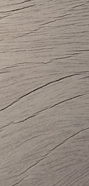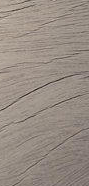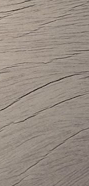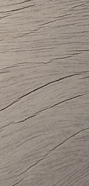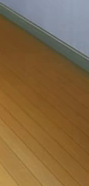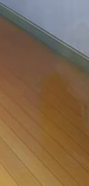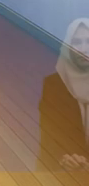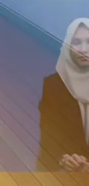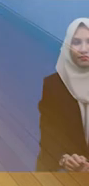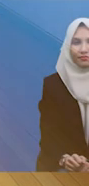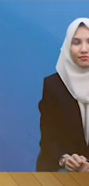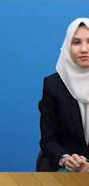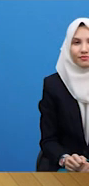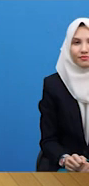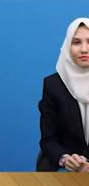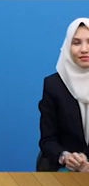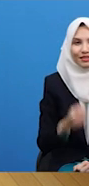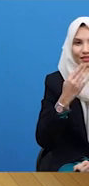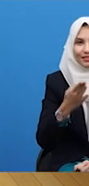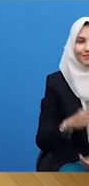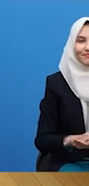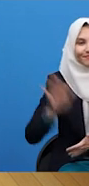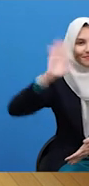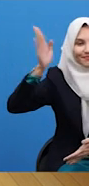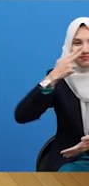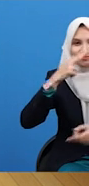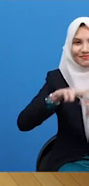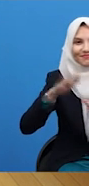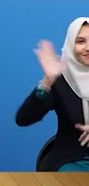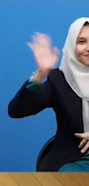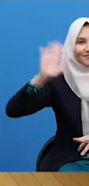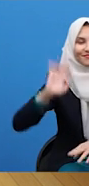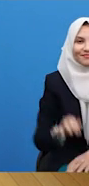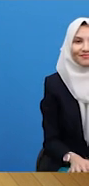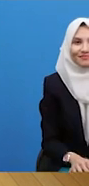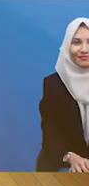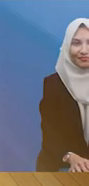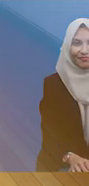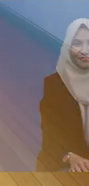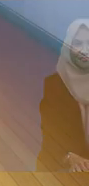Good luck and have fun. Bye-bye.